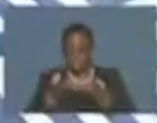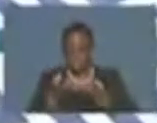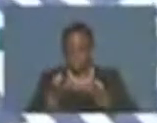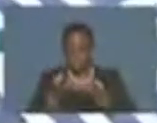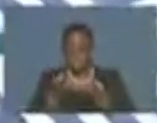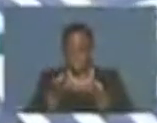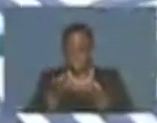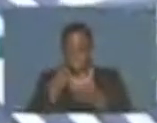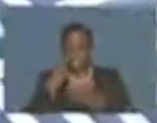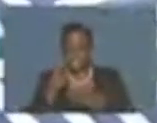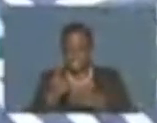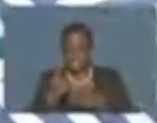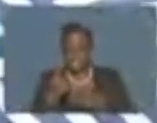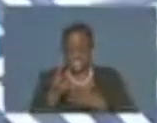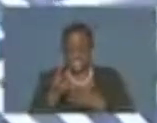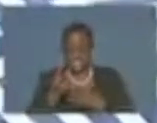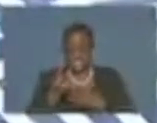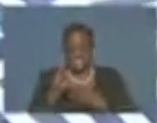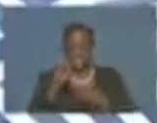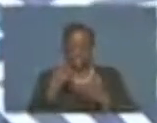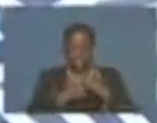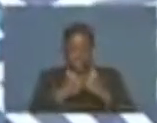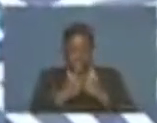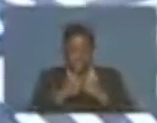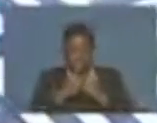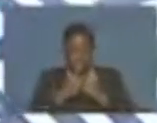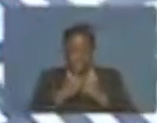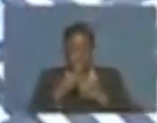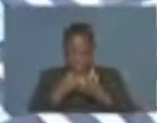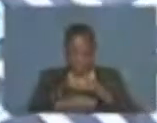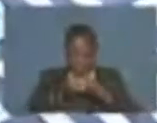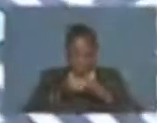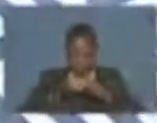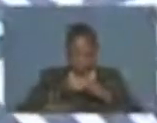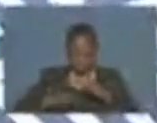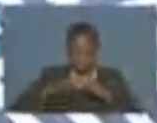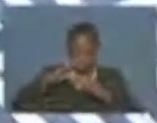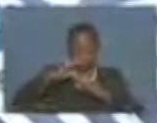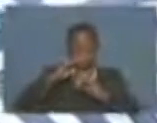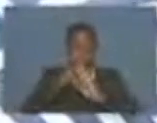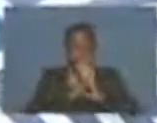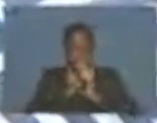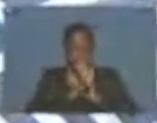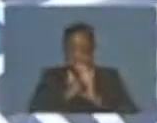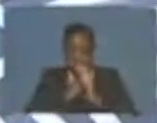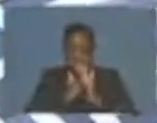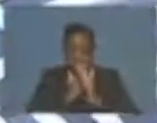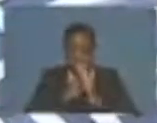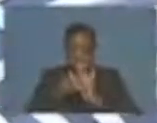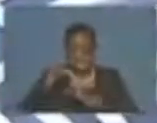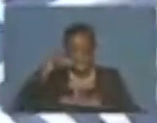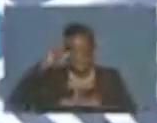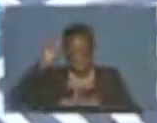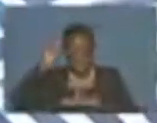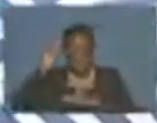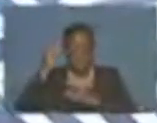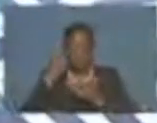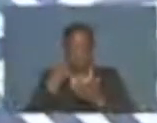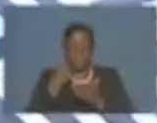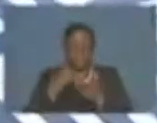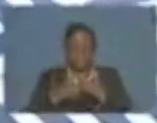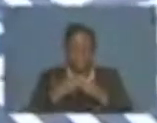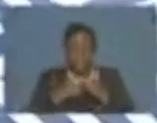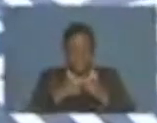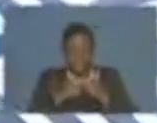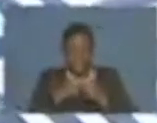of debt from the grassroots level right up to the policy level, meaning from personal debt right up to government public debt. And they